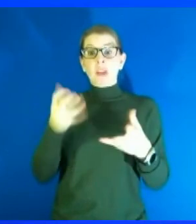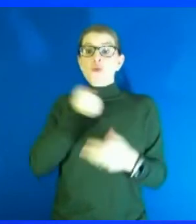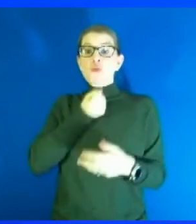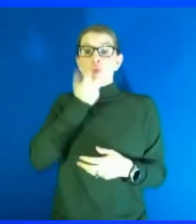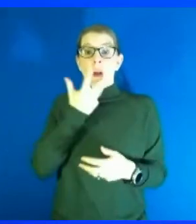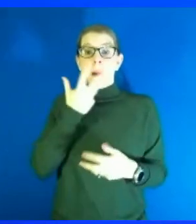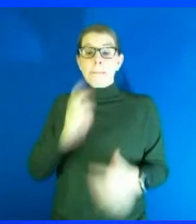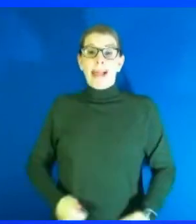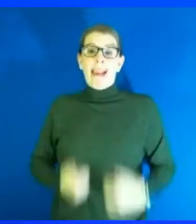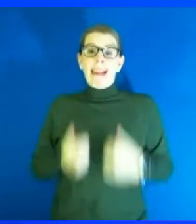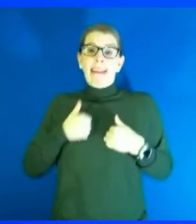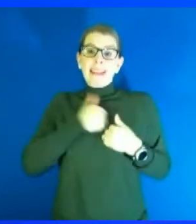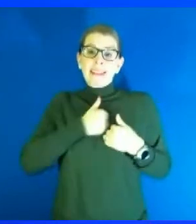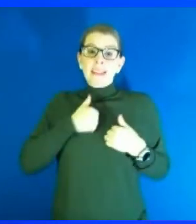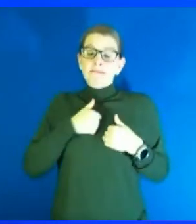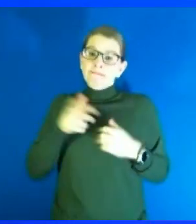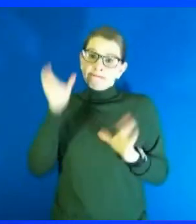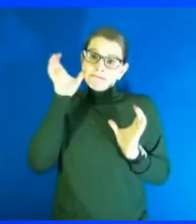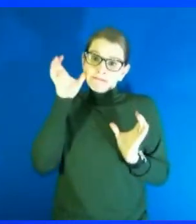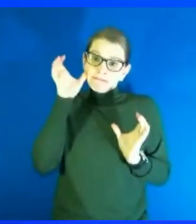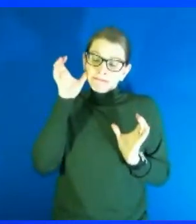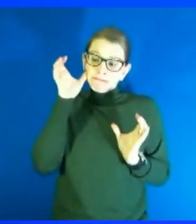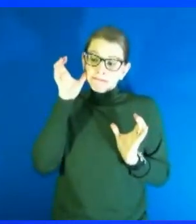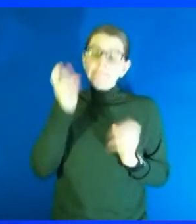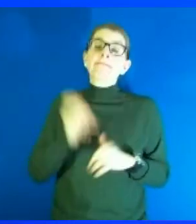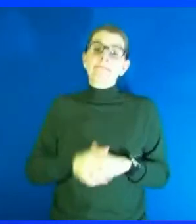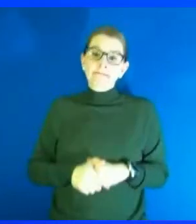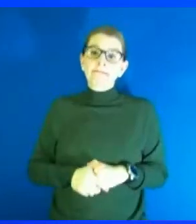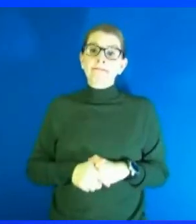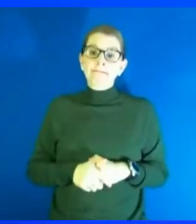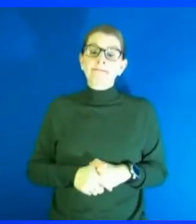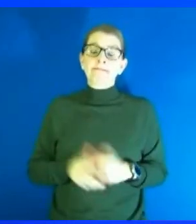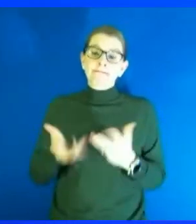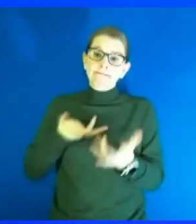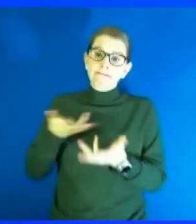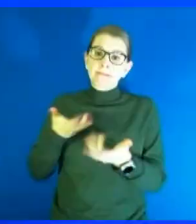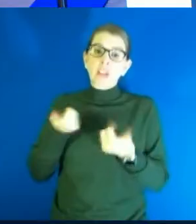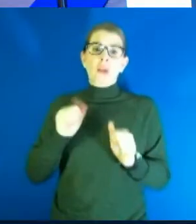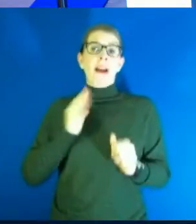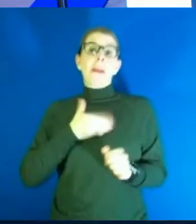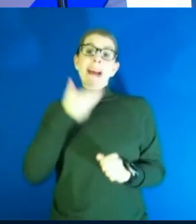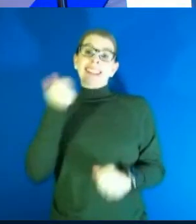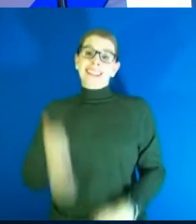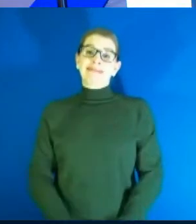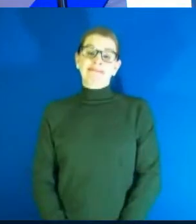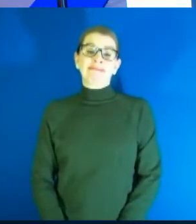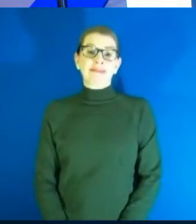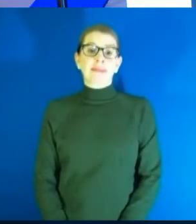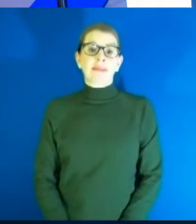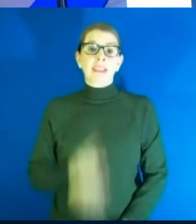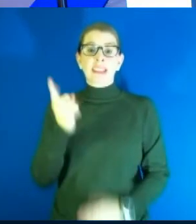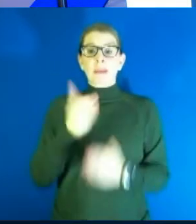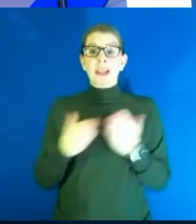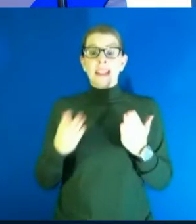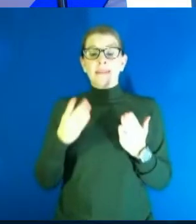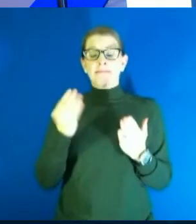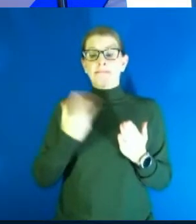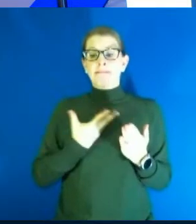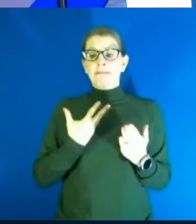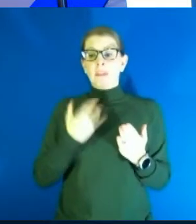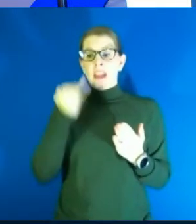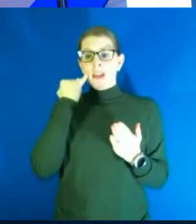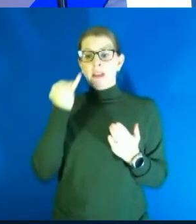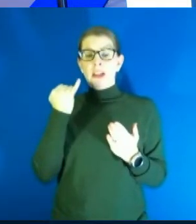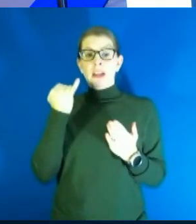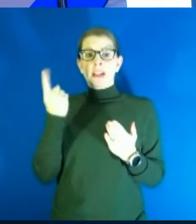and listening to them, and just trying our best. Something tells me if someone meets Tiffany